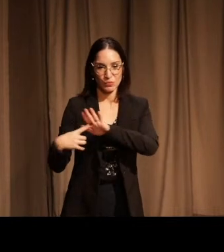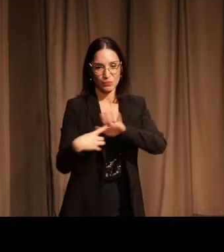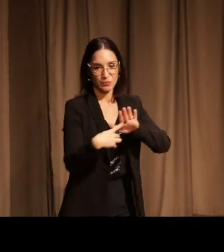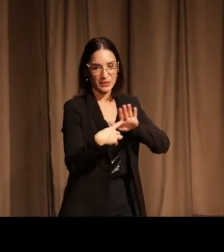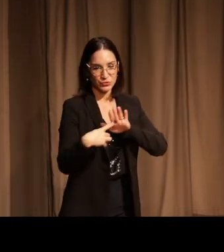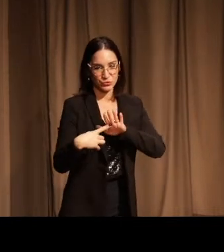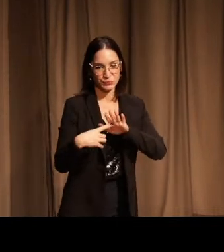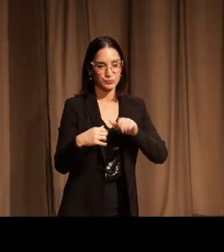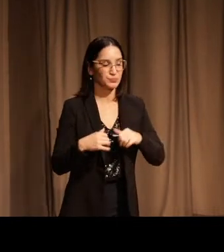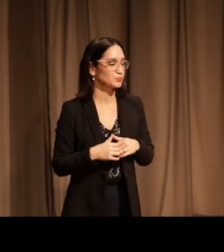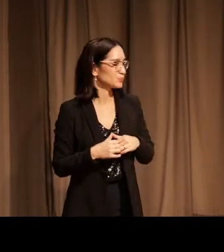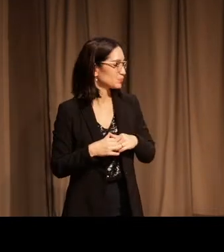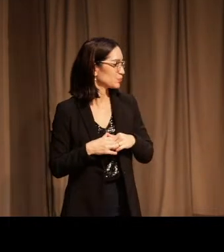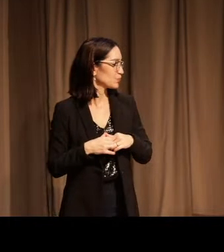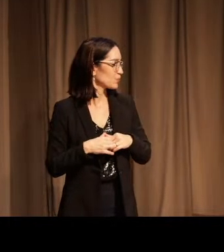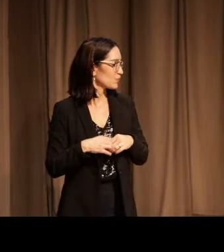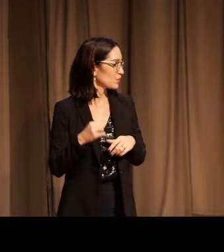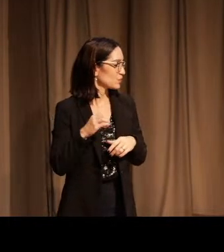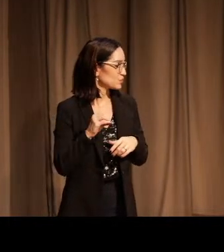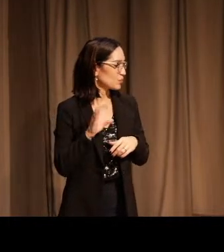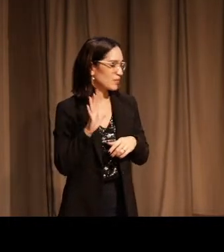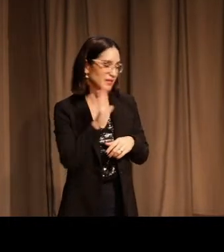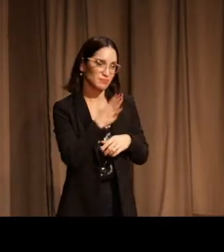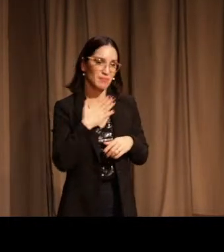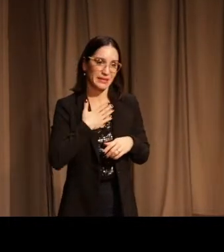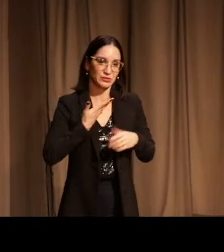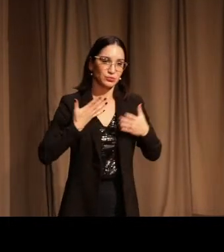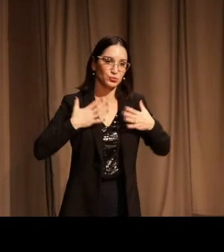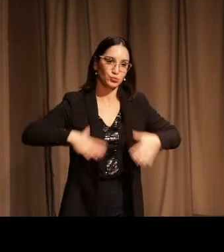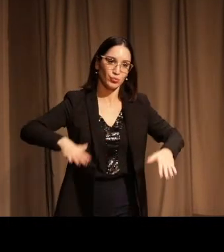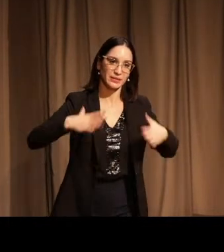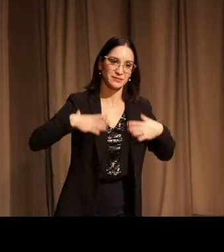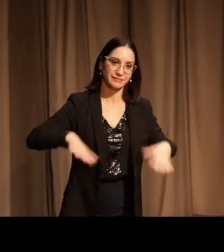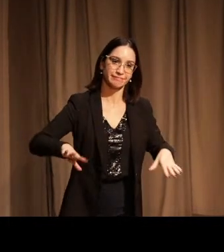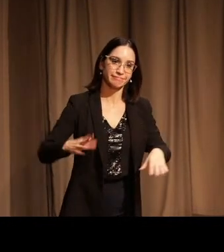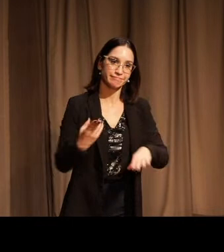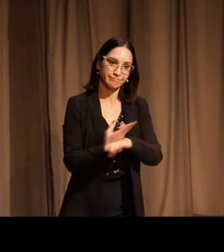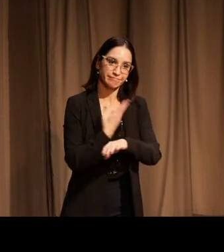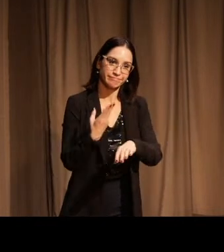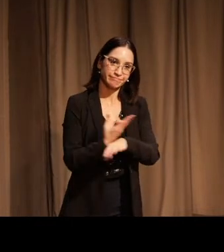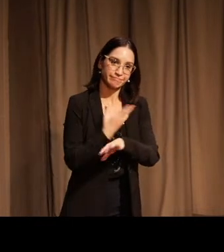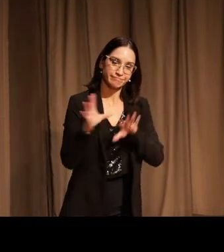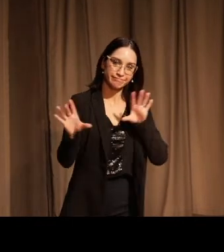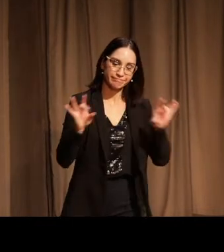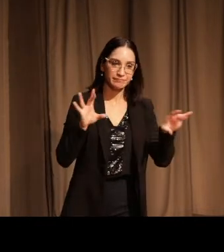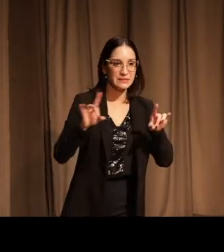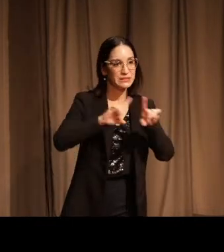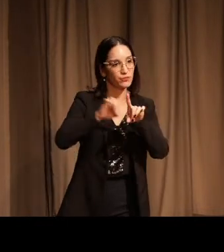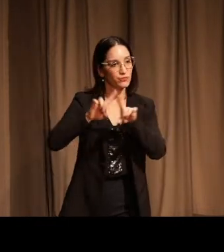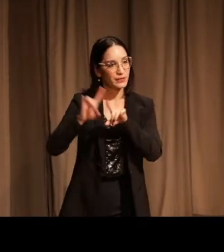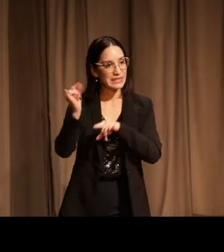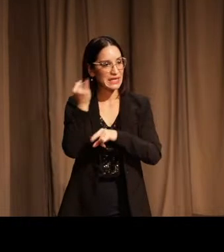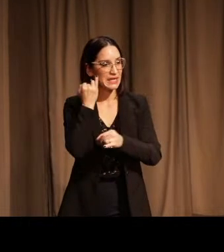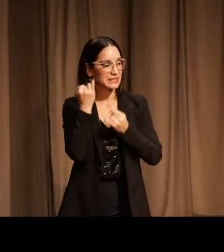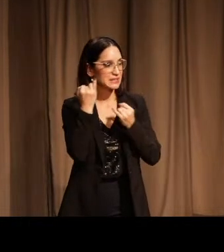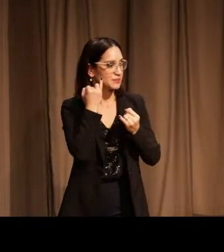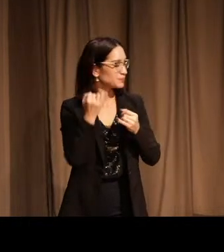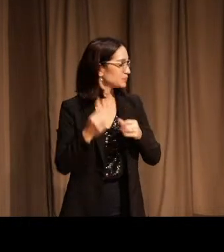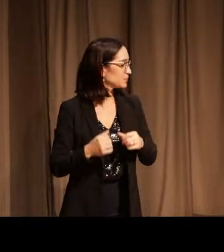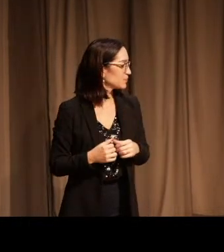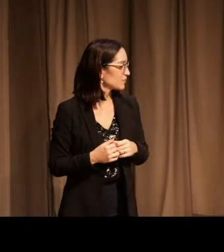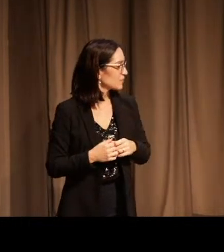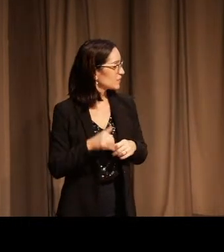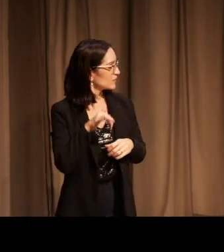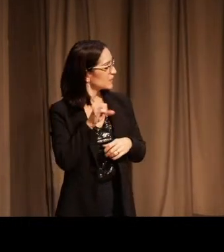the scythe, the stars. And yeah, I love that this reference is, like I mentioned earlier too, that you're